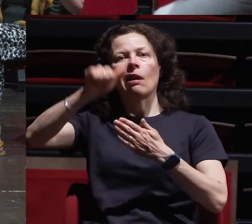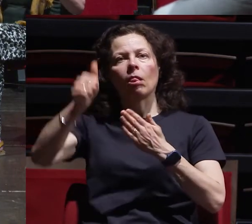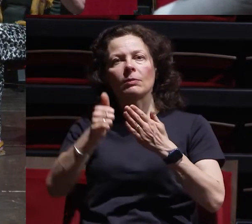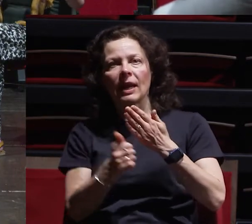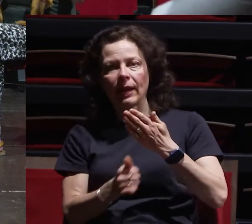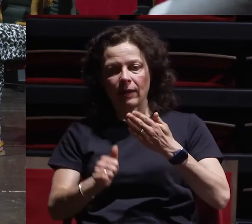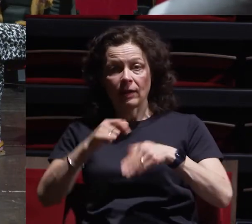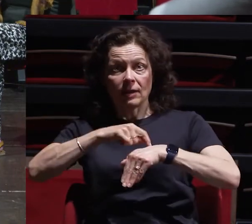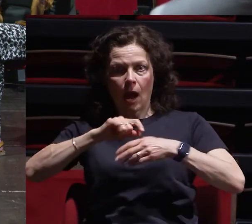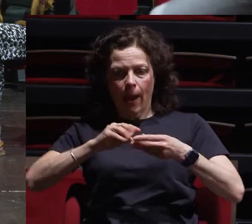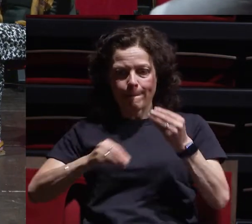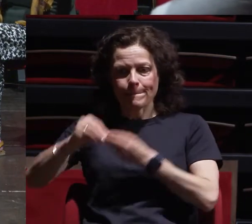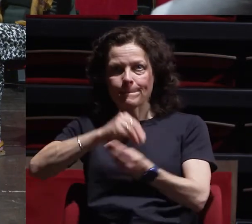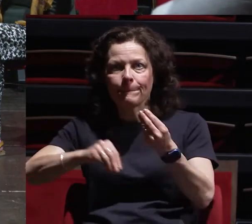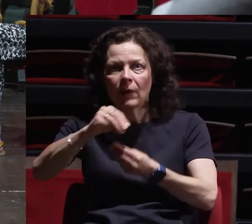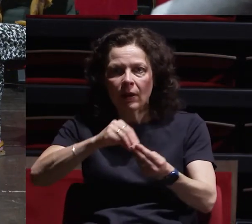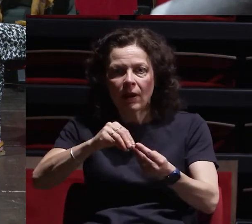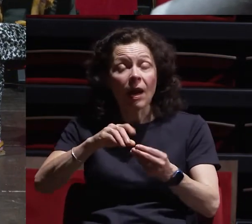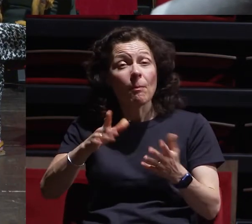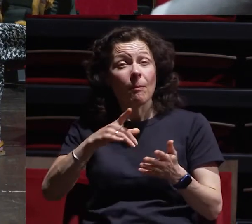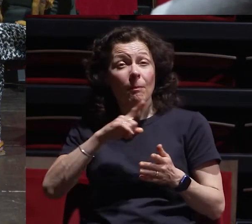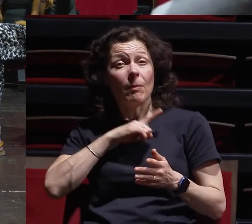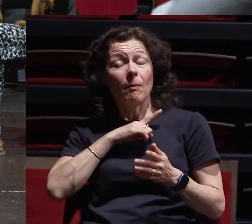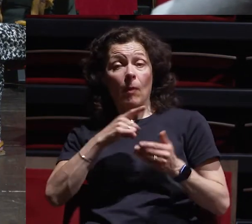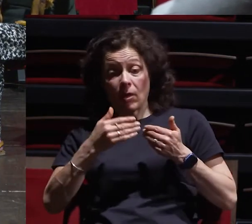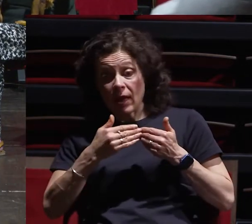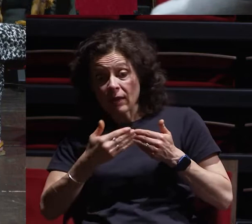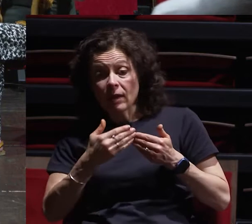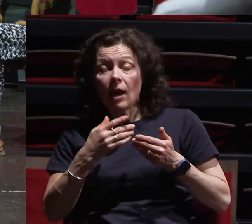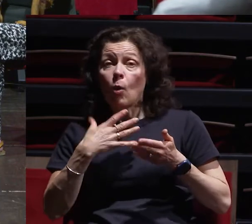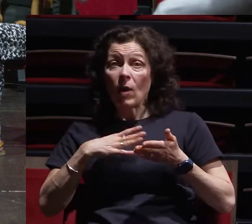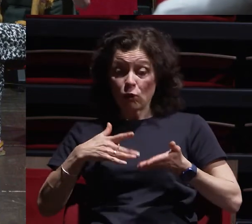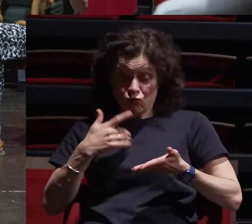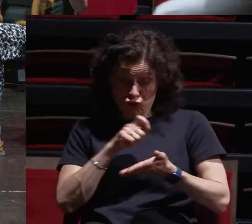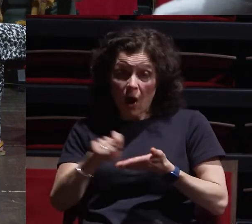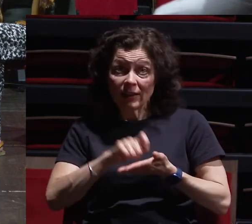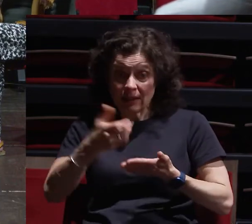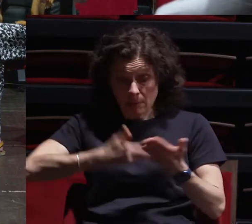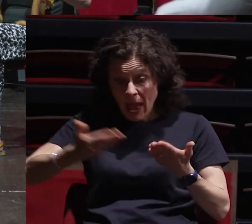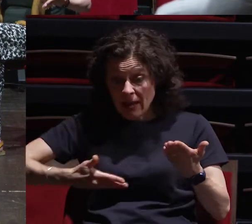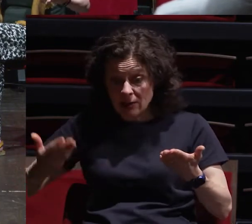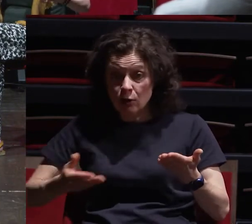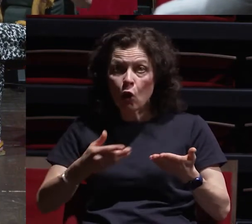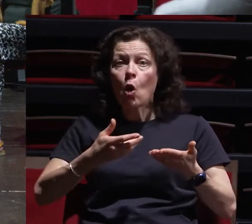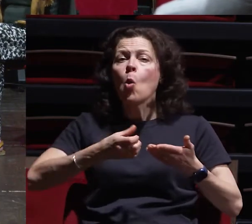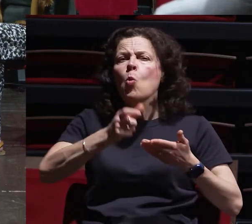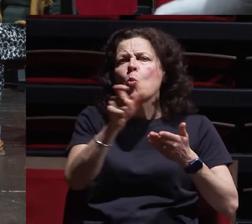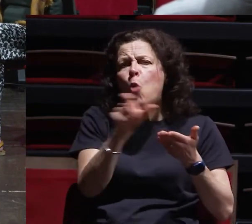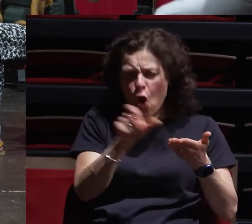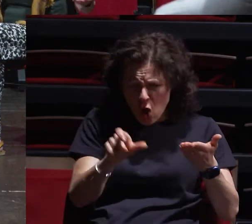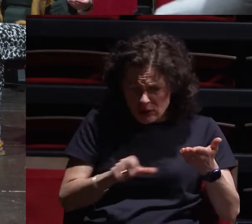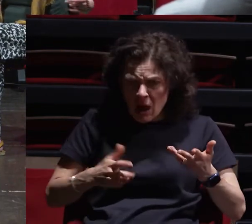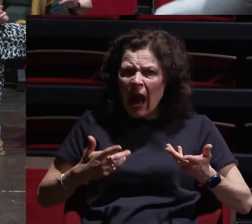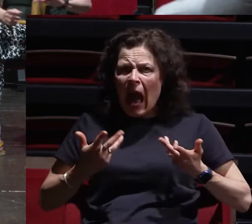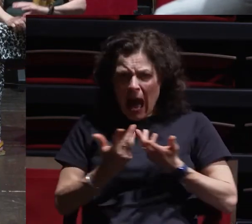sculpting time and literally knowing that this many words is this long, because you never have a sense when you're writing on the page, it's